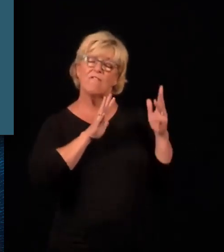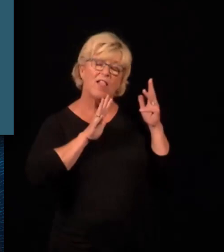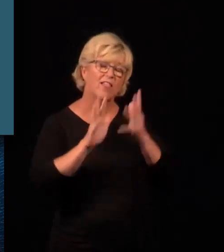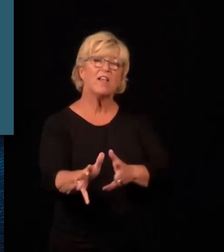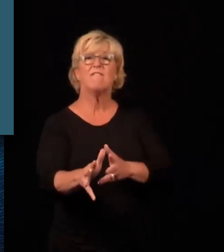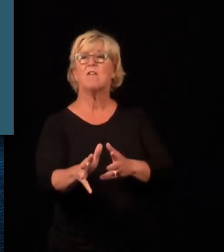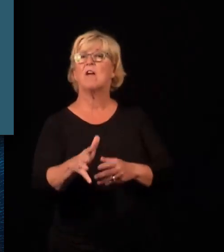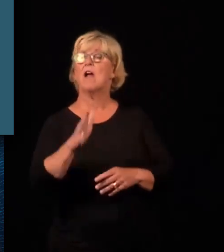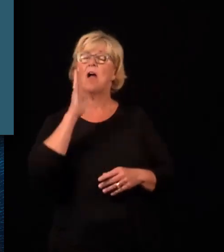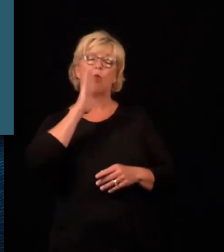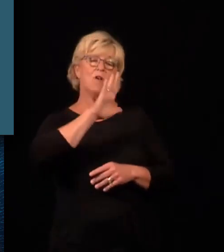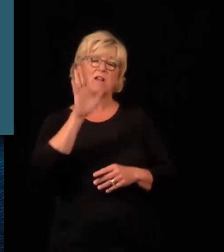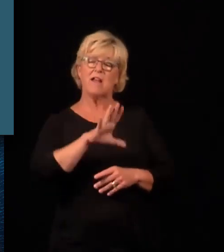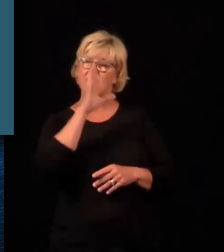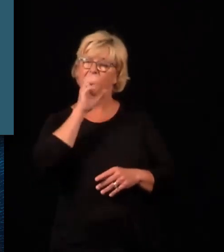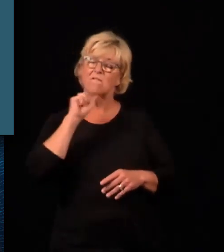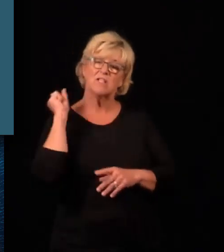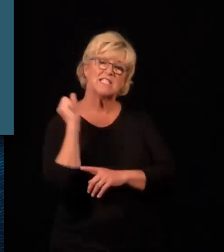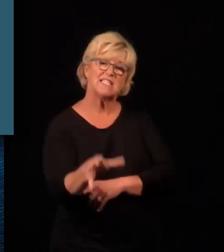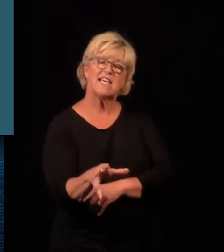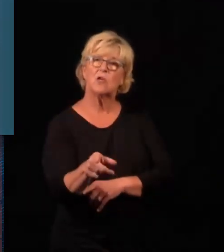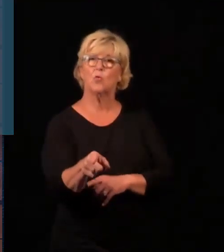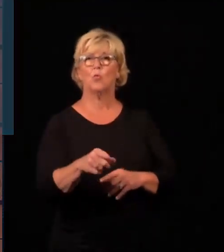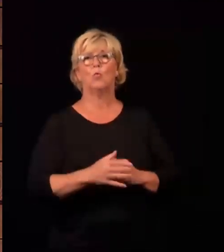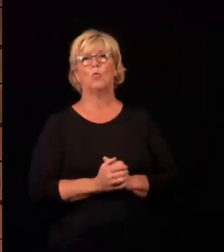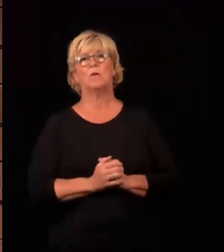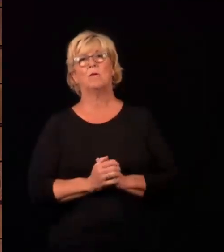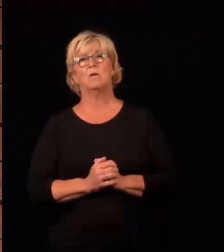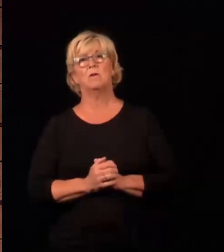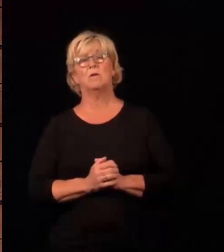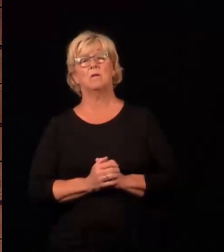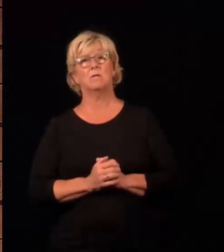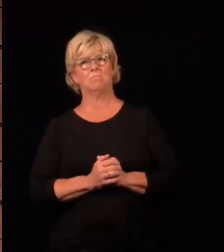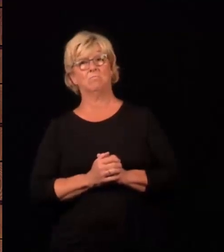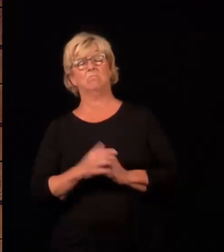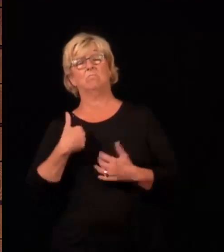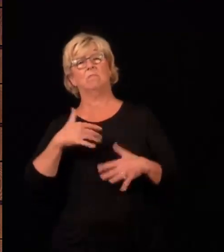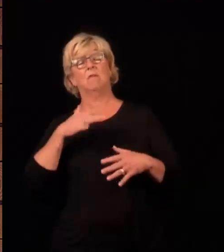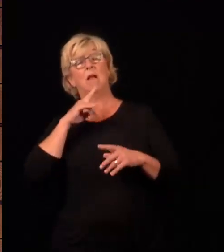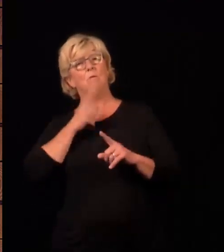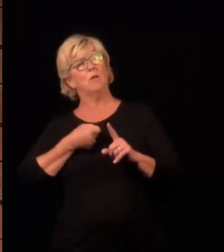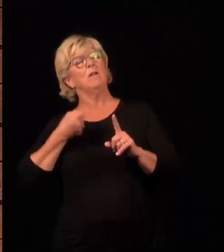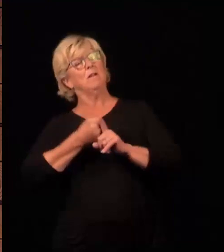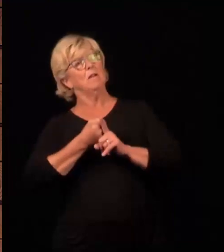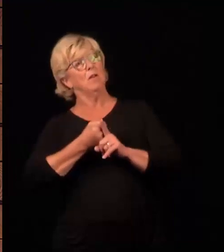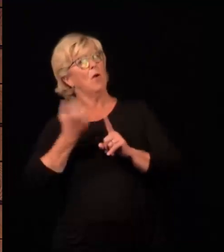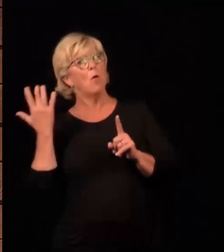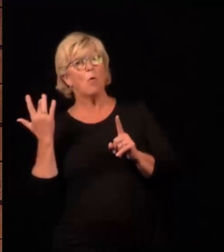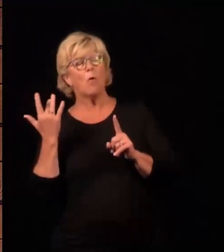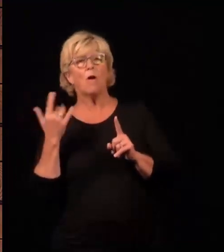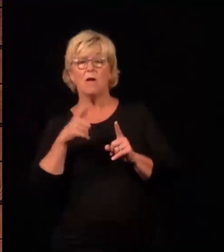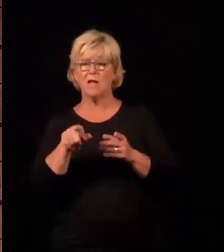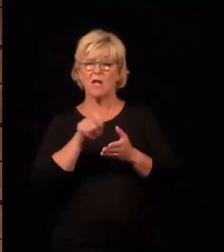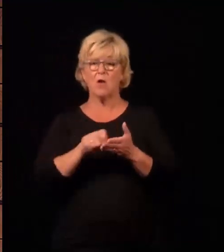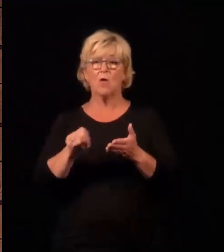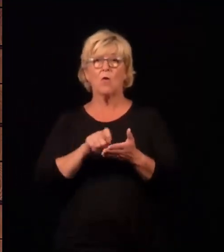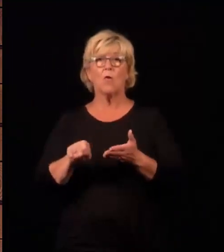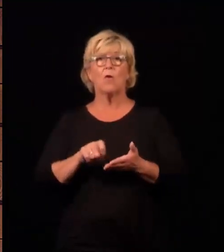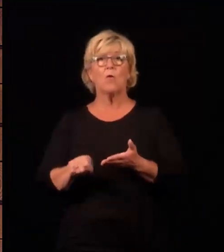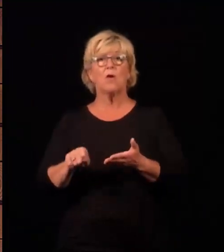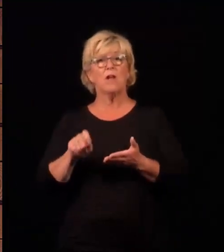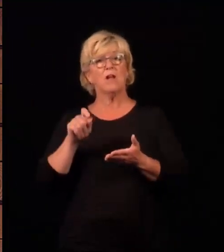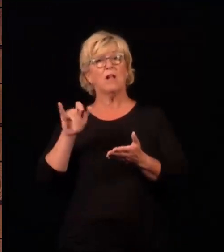you, never will I forsake you. What strikes me about that passage is it is written in the form